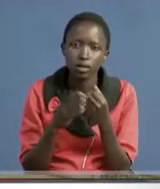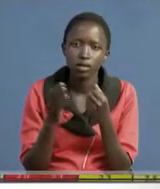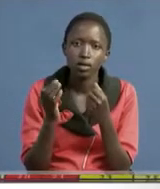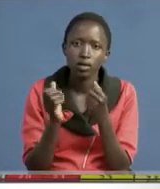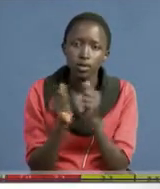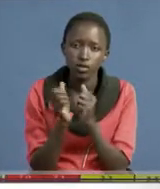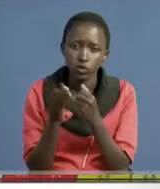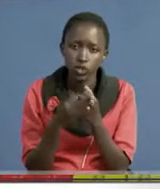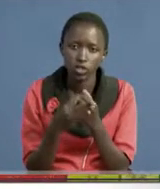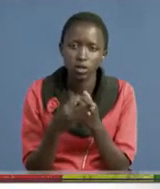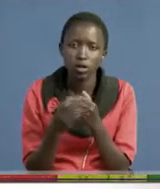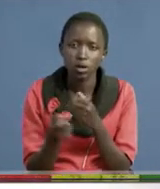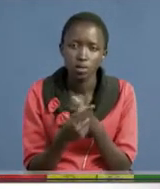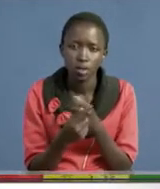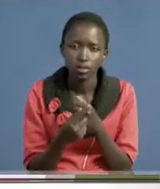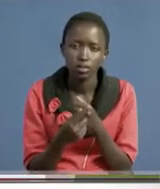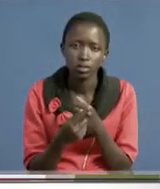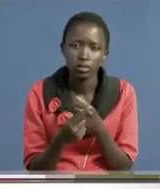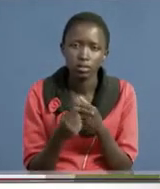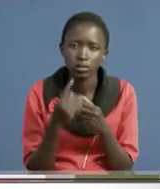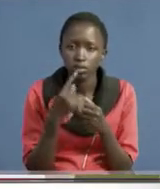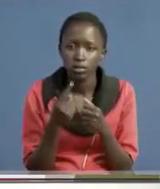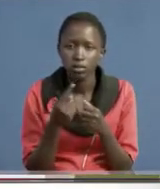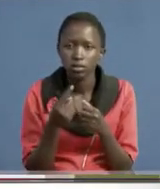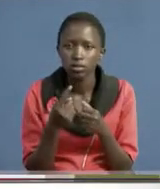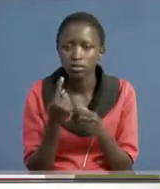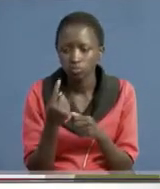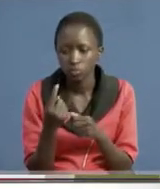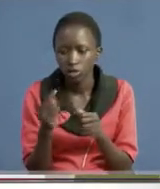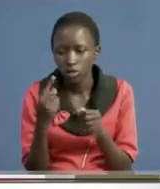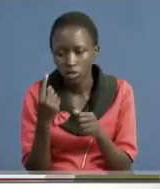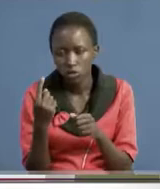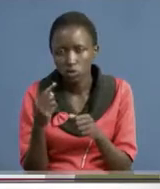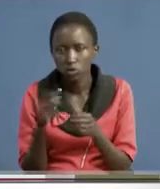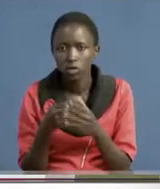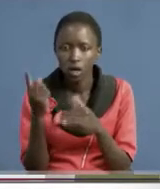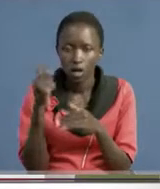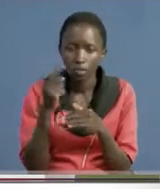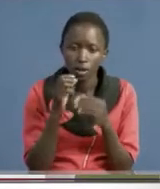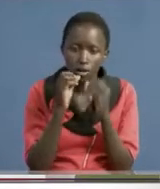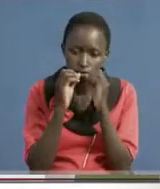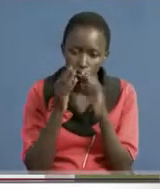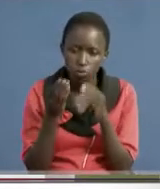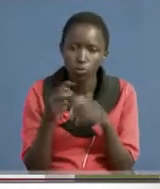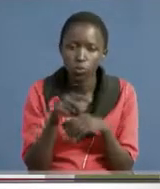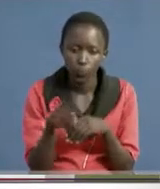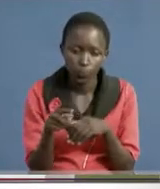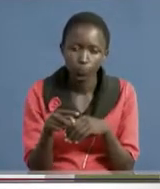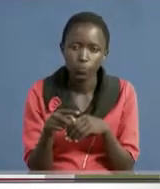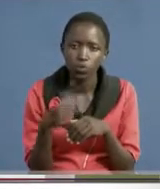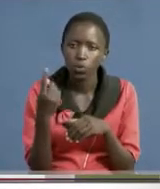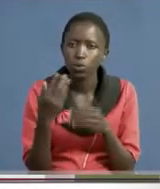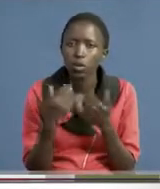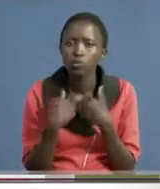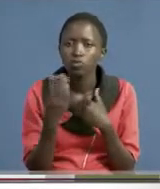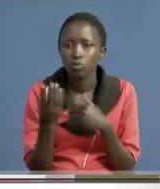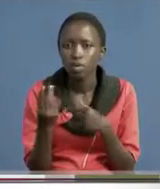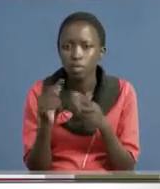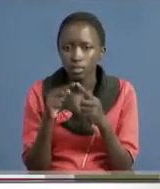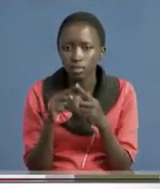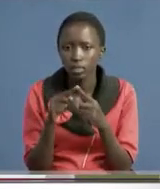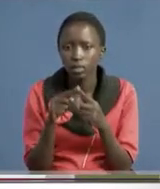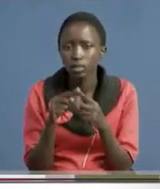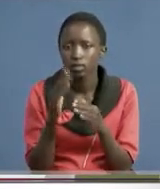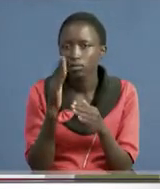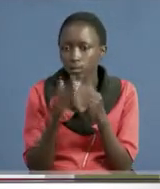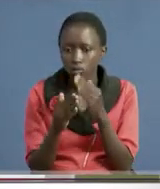hivyo. So I tell them, every clinic come and update. If you don't update, you'll only get the money up to where you